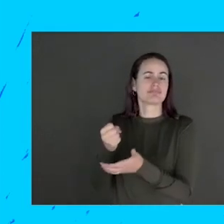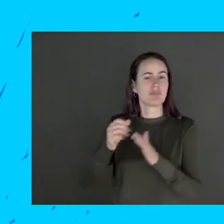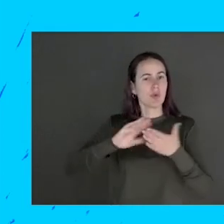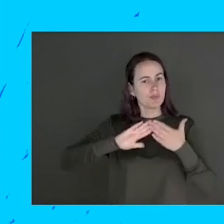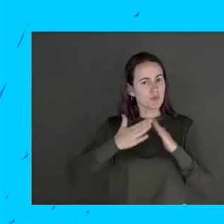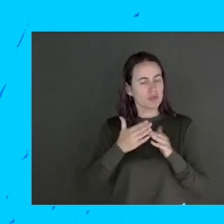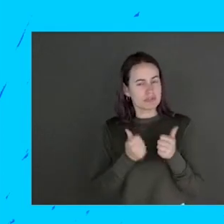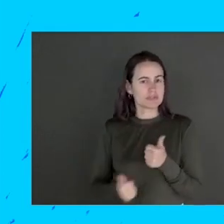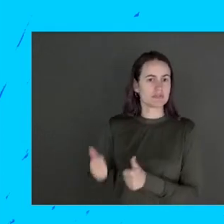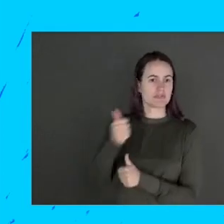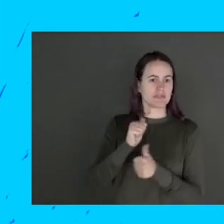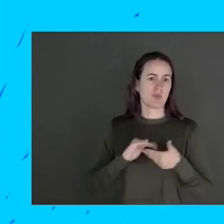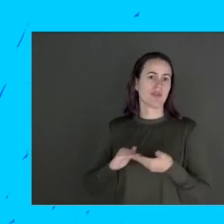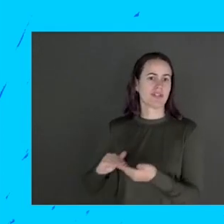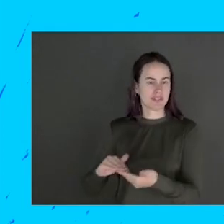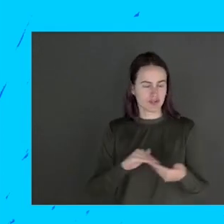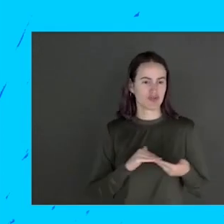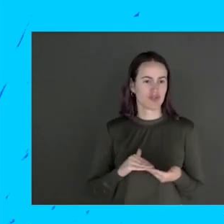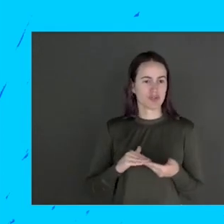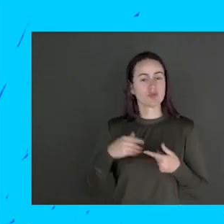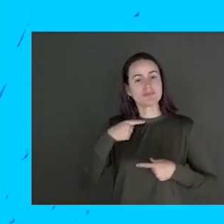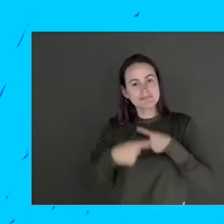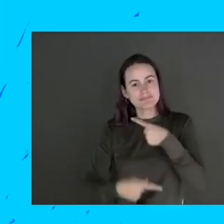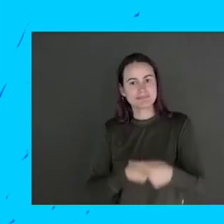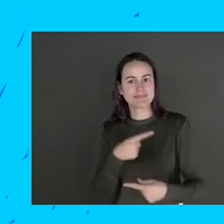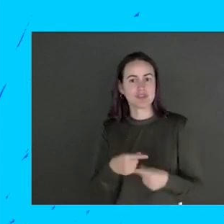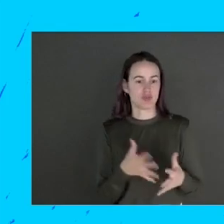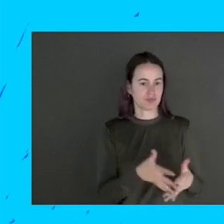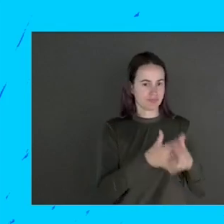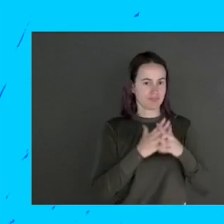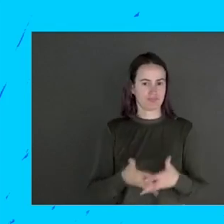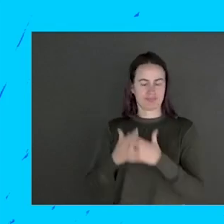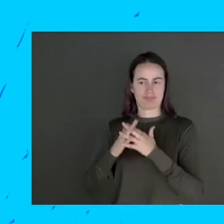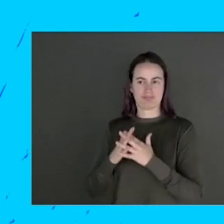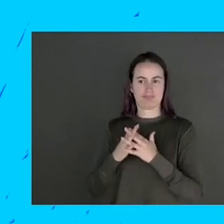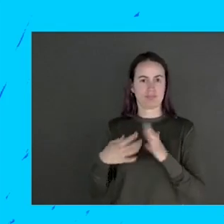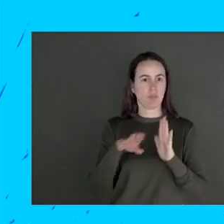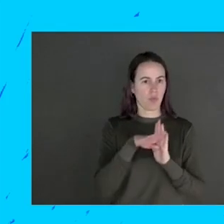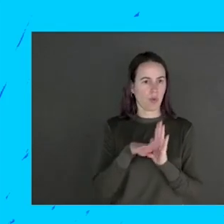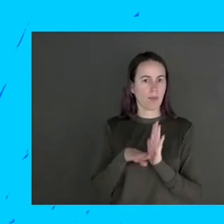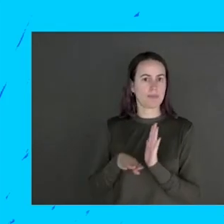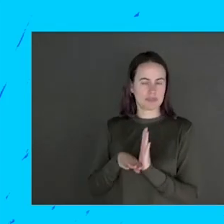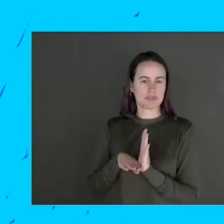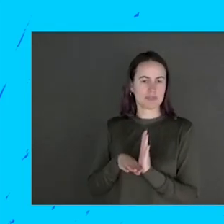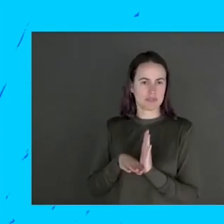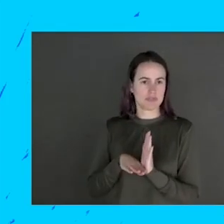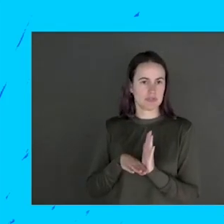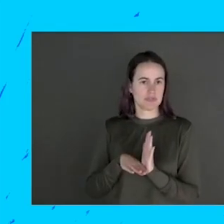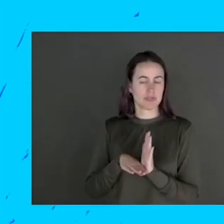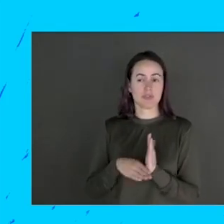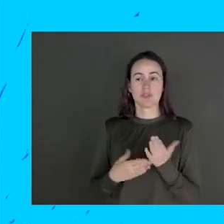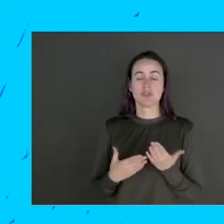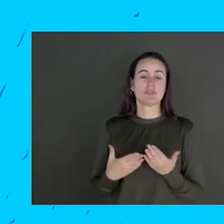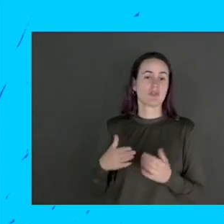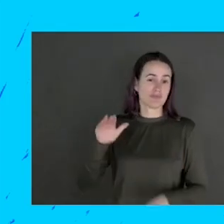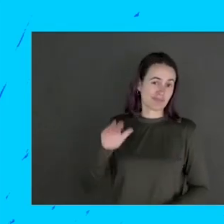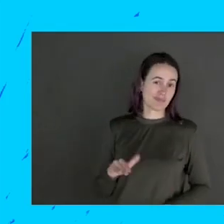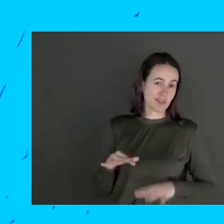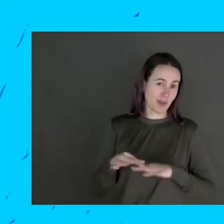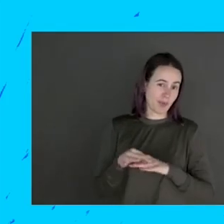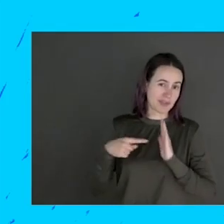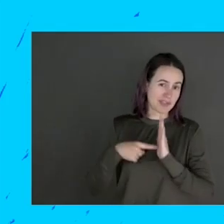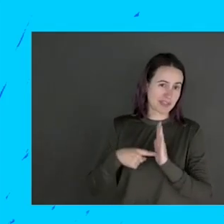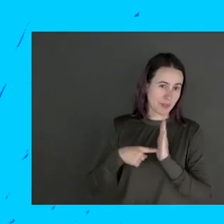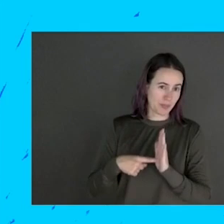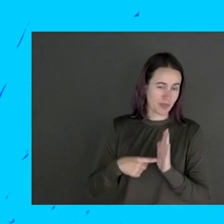to continue implementing programs aimed at addressing pressing social issues such as child marriages, so we can continue towards